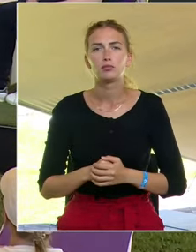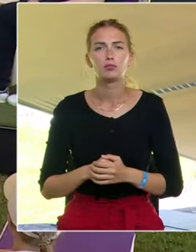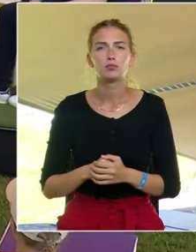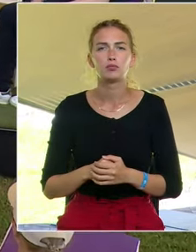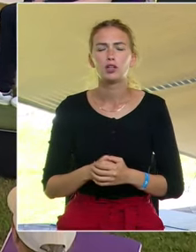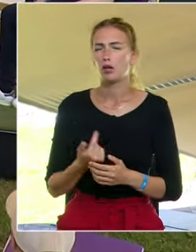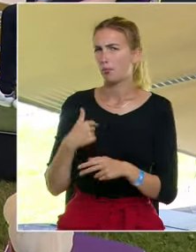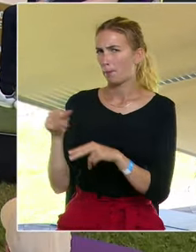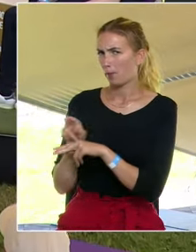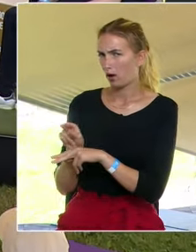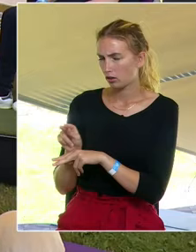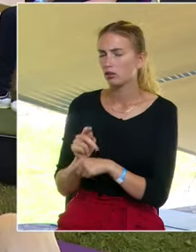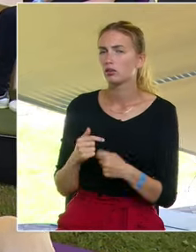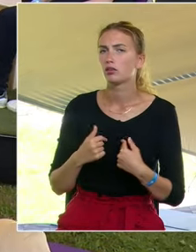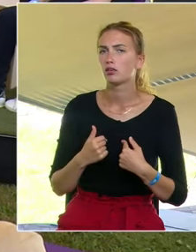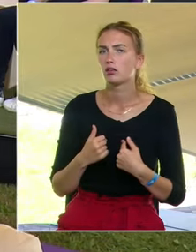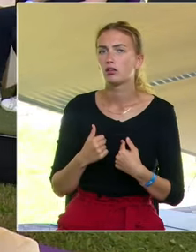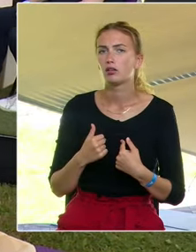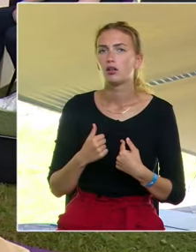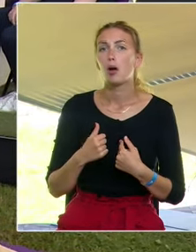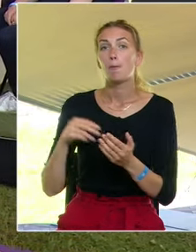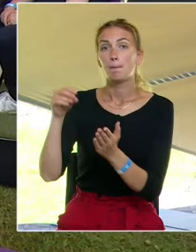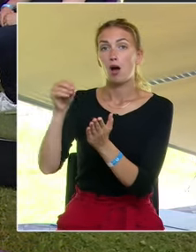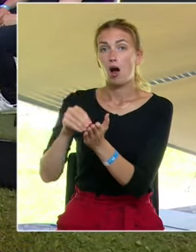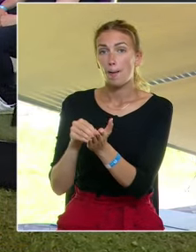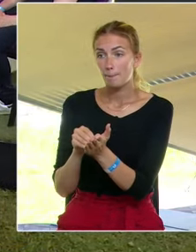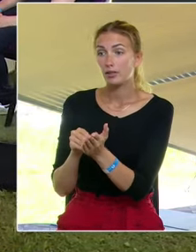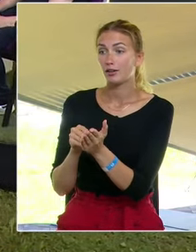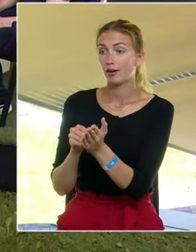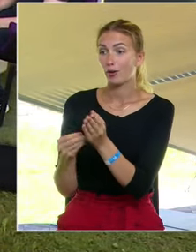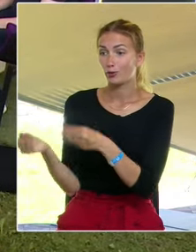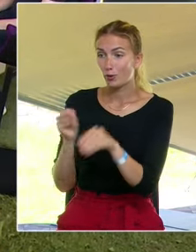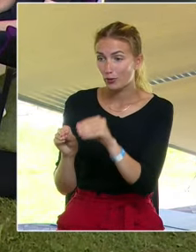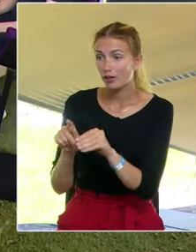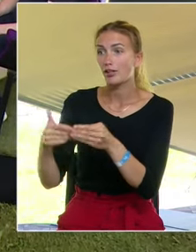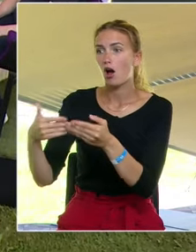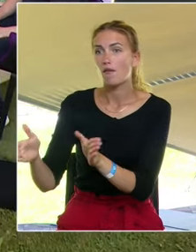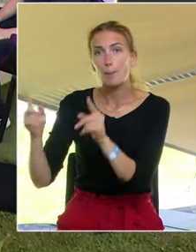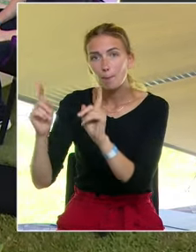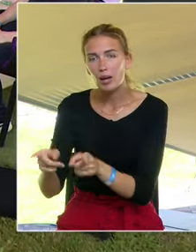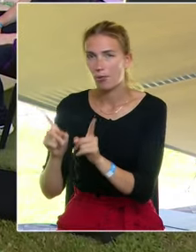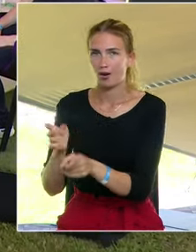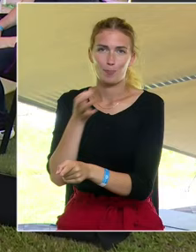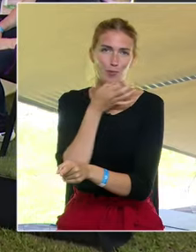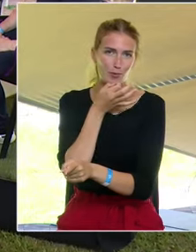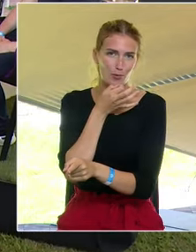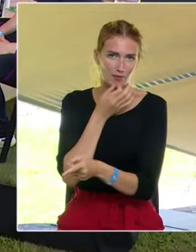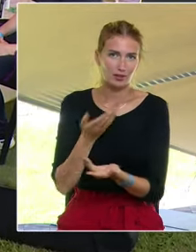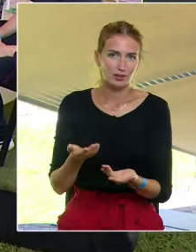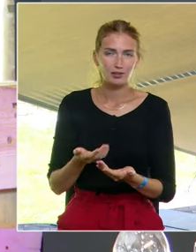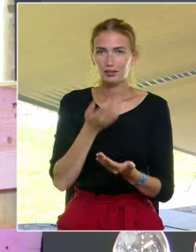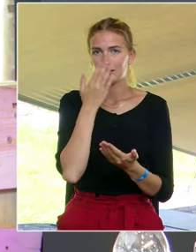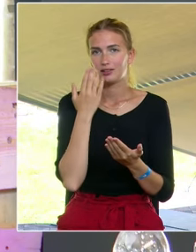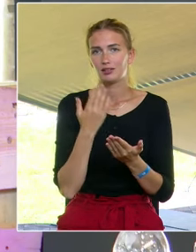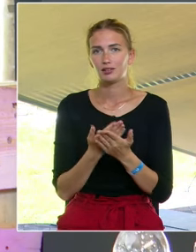Let me correct you. I'm working with data that should be open. That is not open yet. And I'm working with, right, yes, as